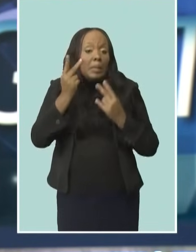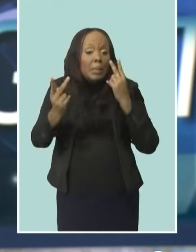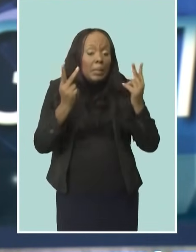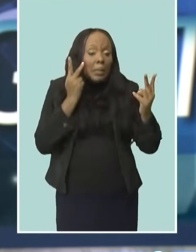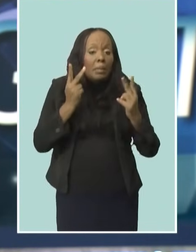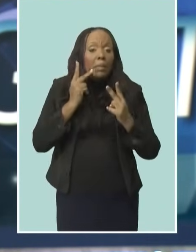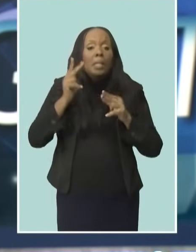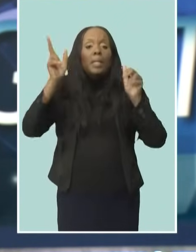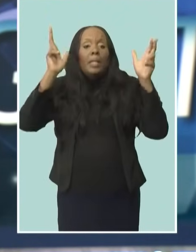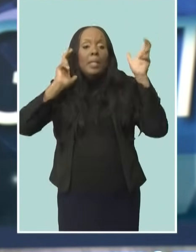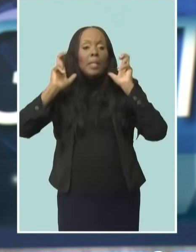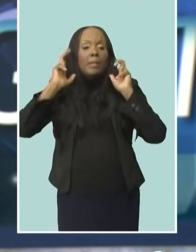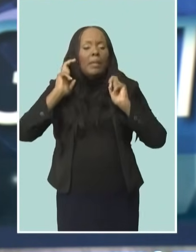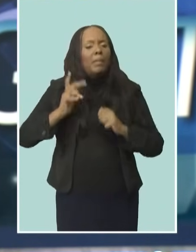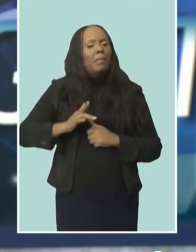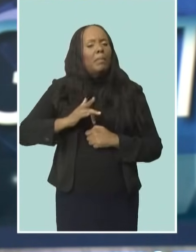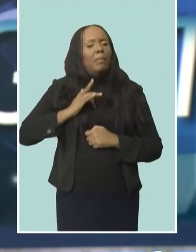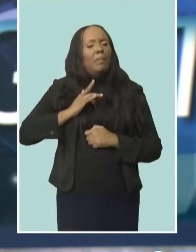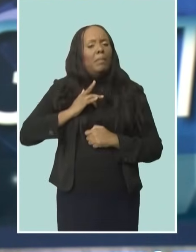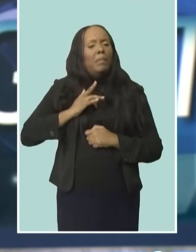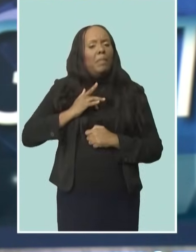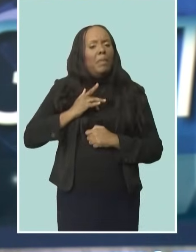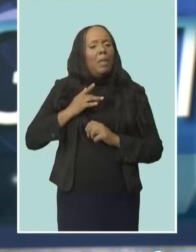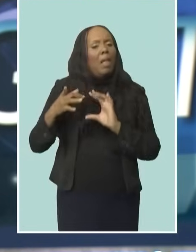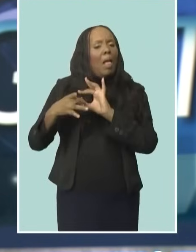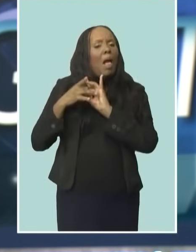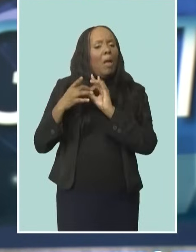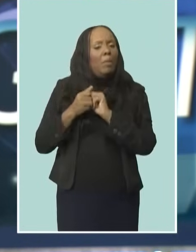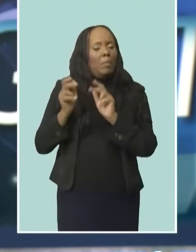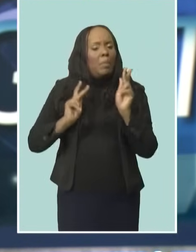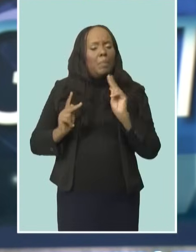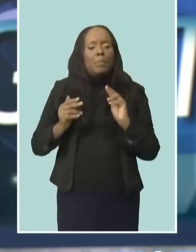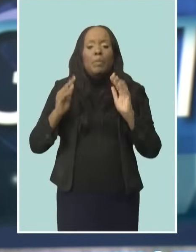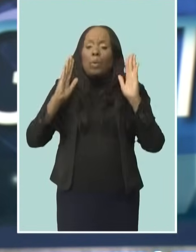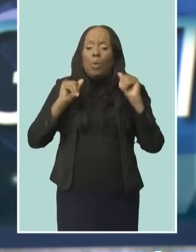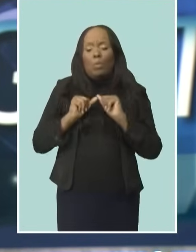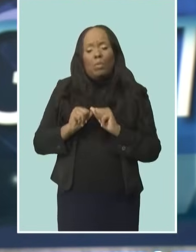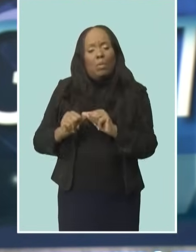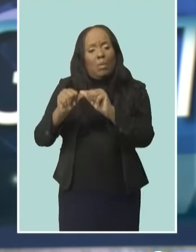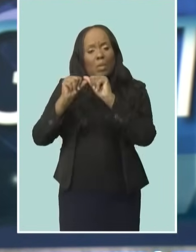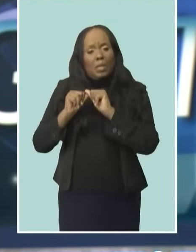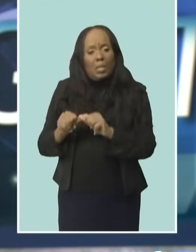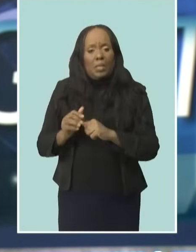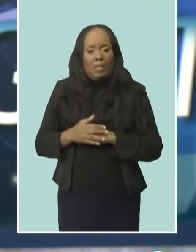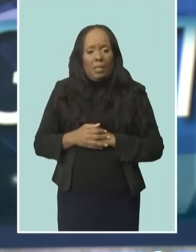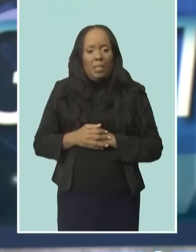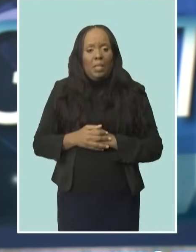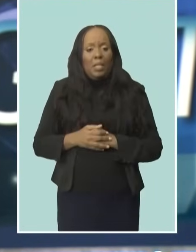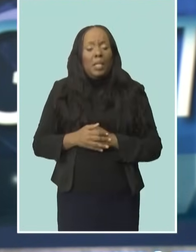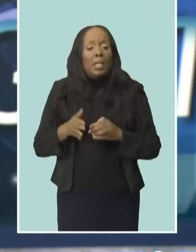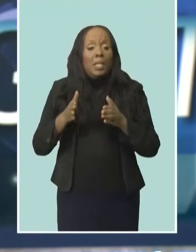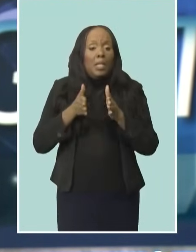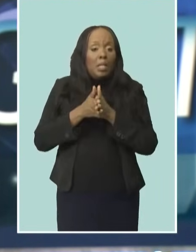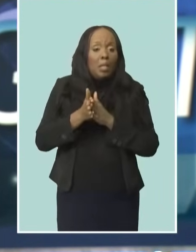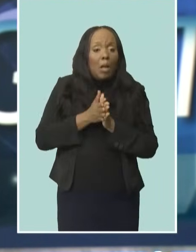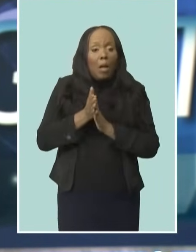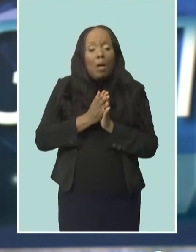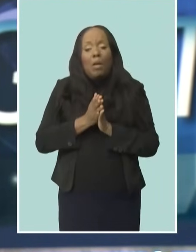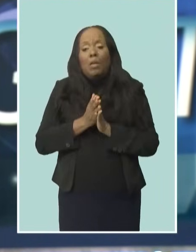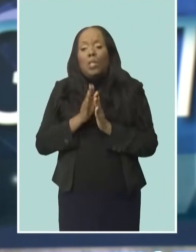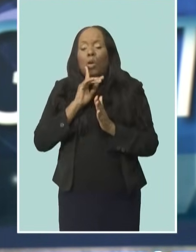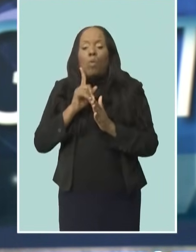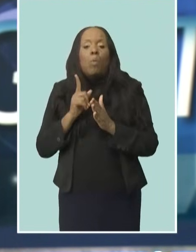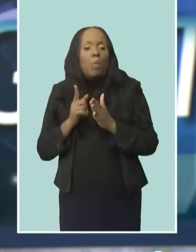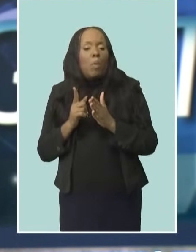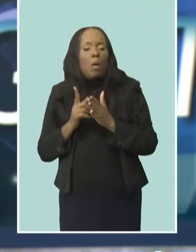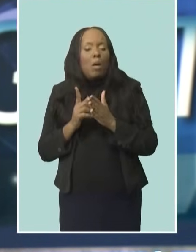feeling people, which she hopes he never loses. And she's looking forward to him eclipsing the efforts of all those who have served before